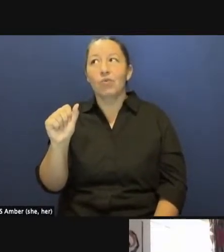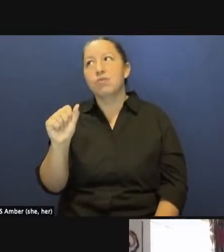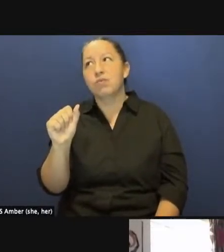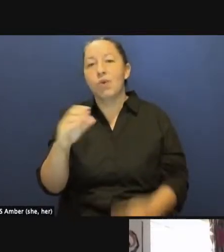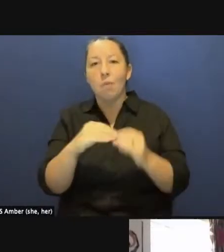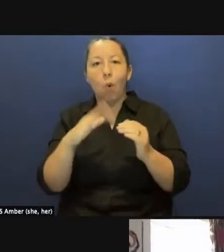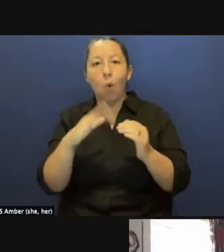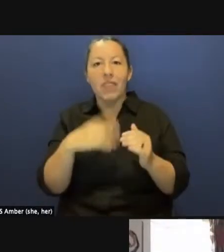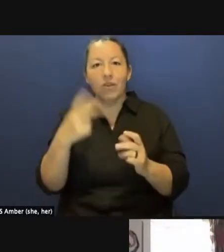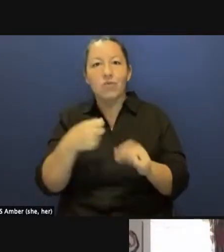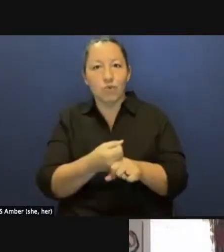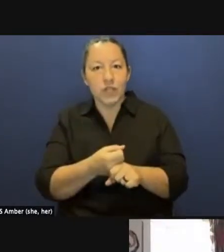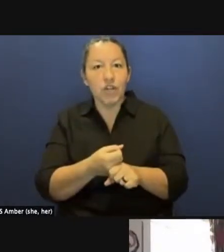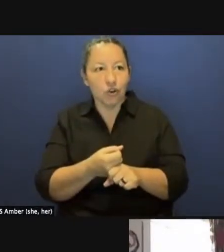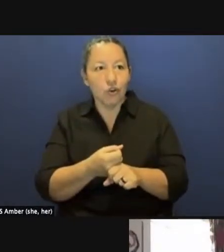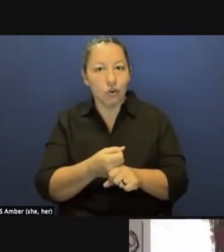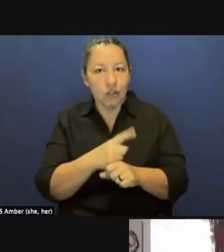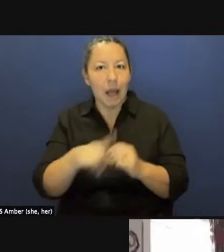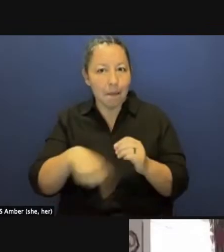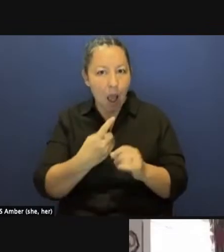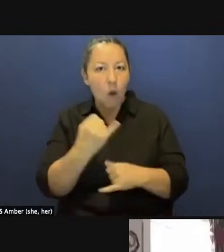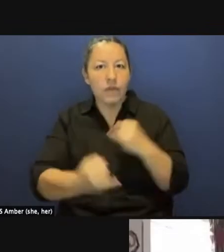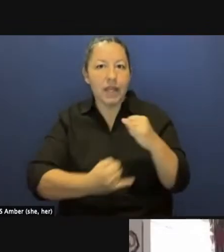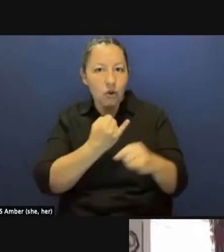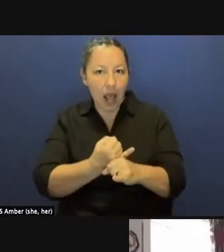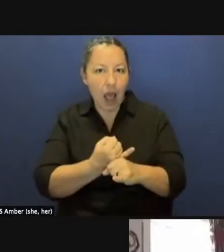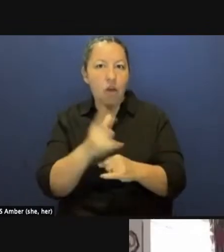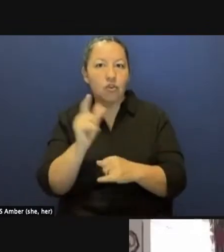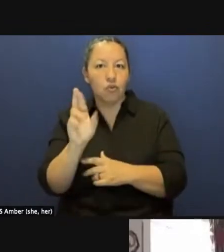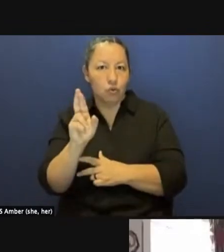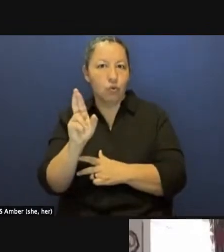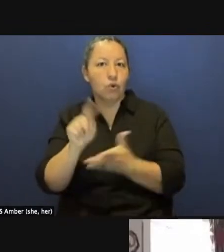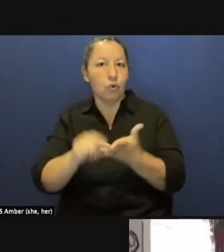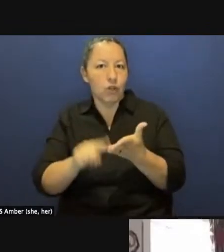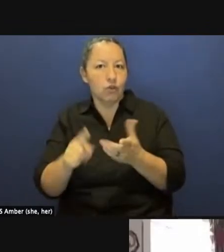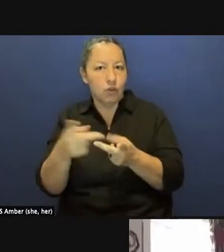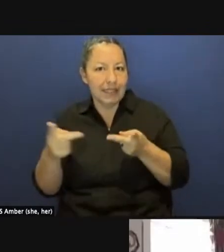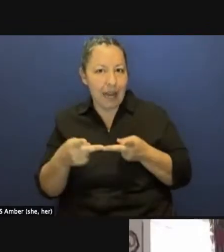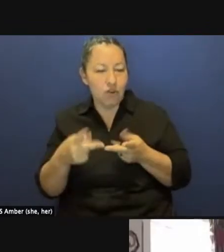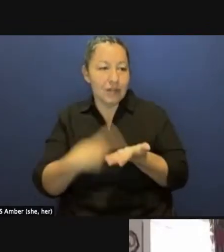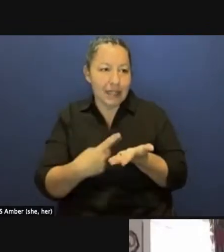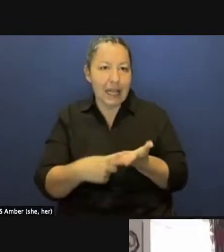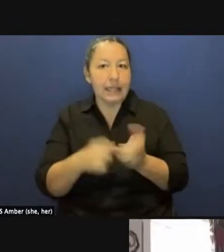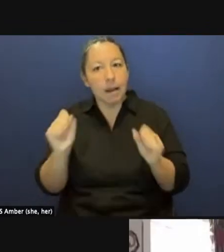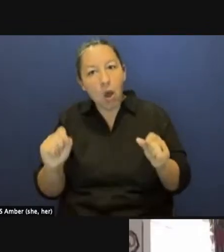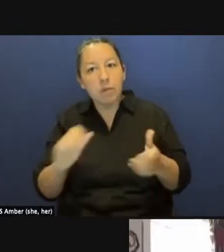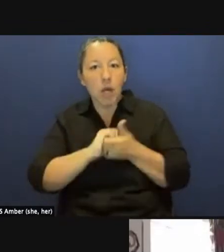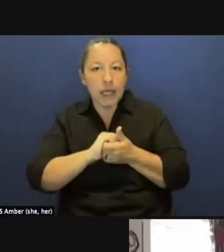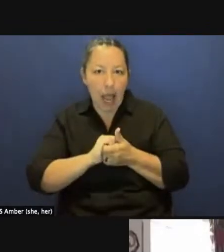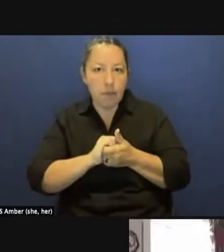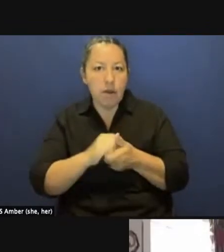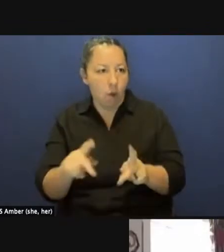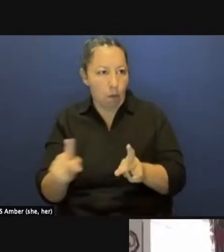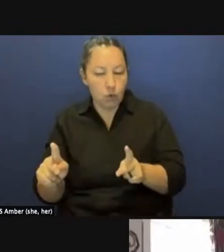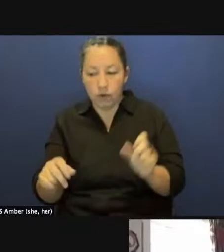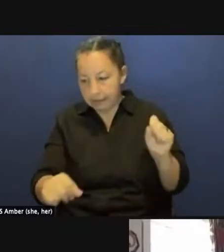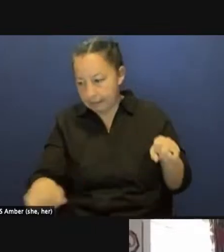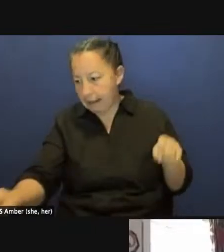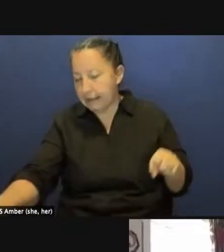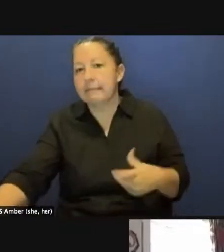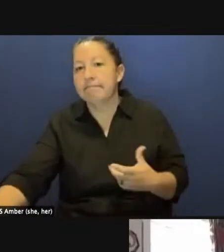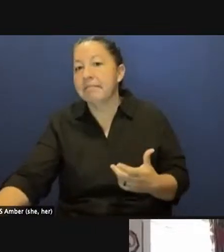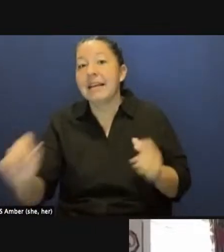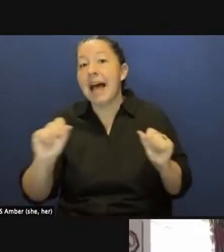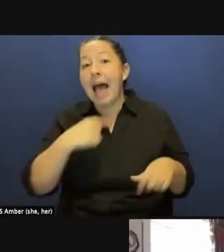2 years on the International Lunar Research Station, discussing possible collaborative opportunities. I can say that